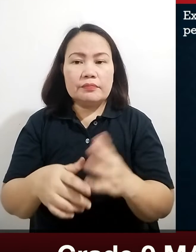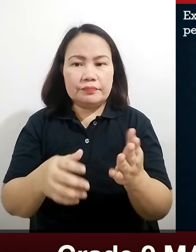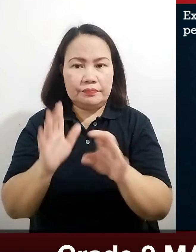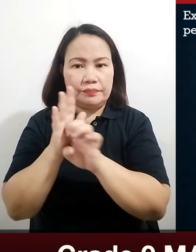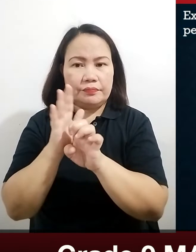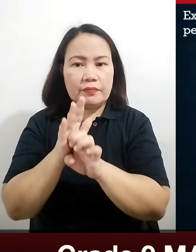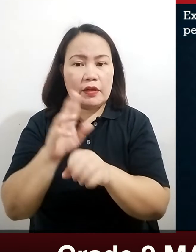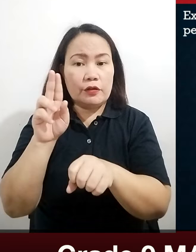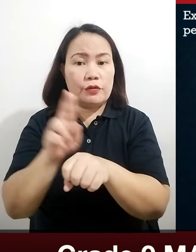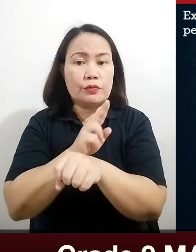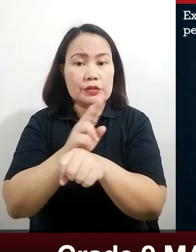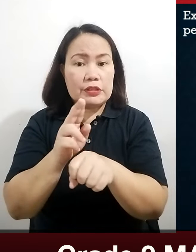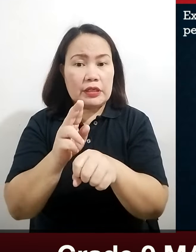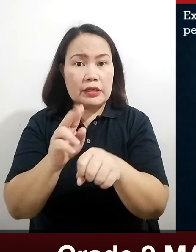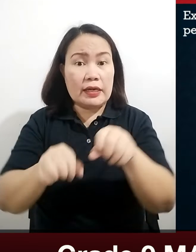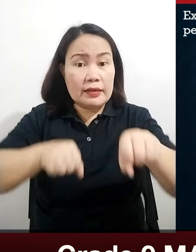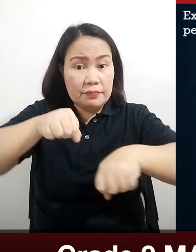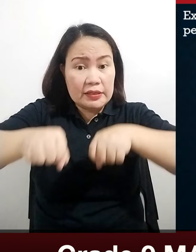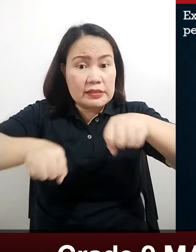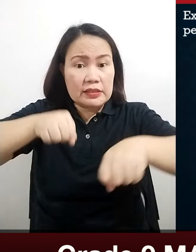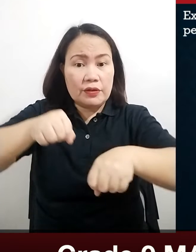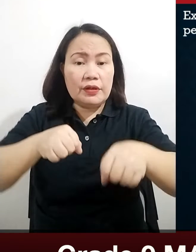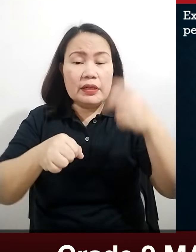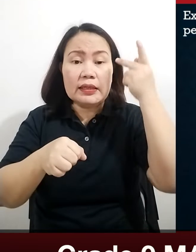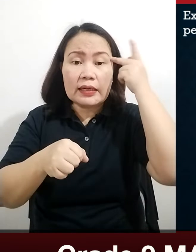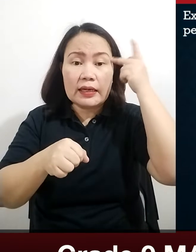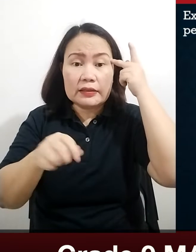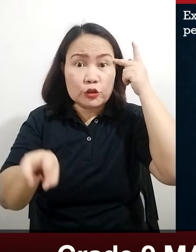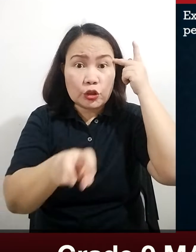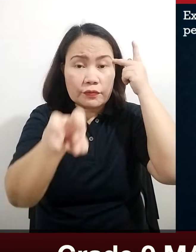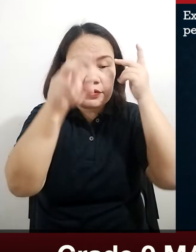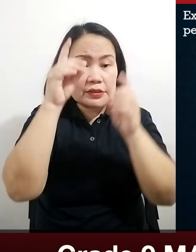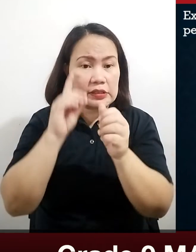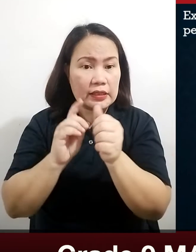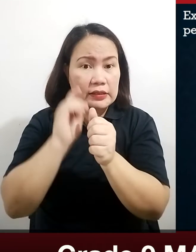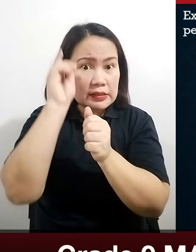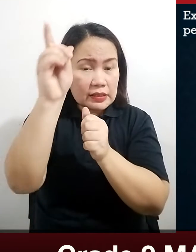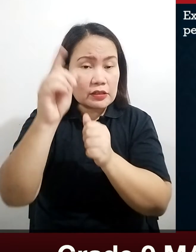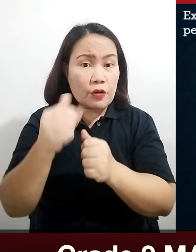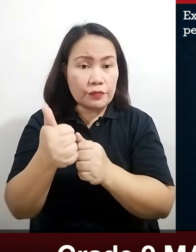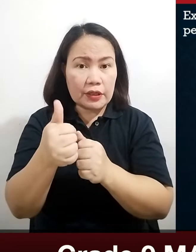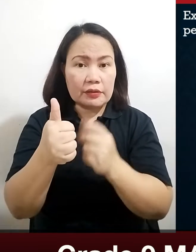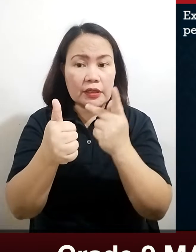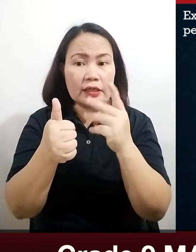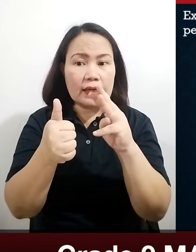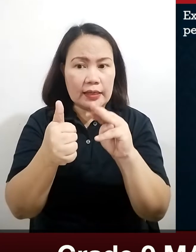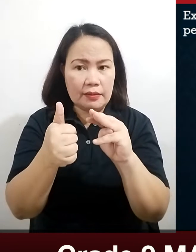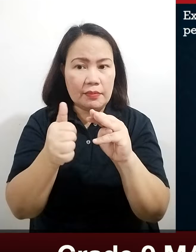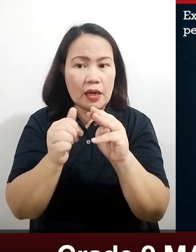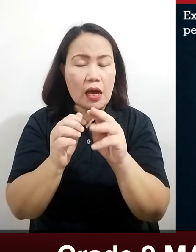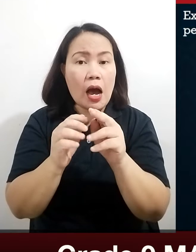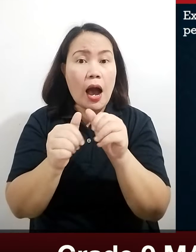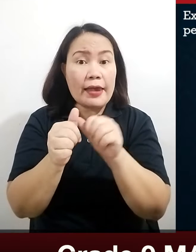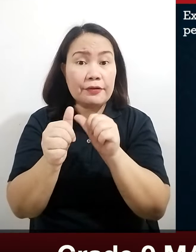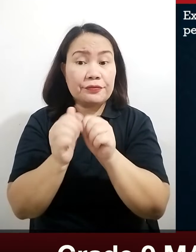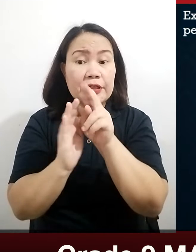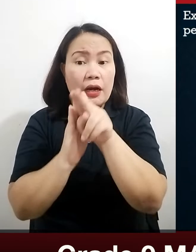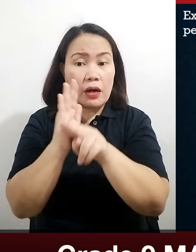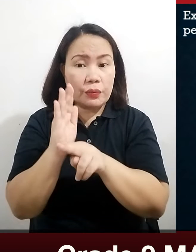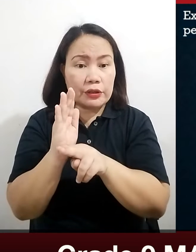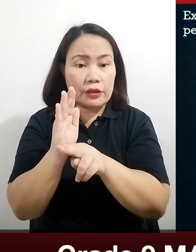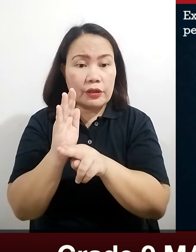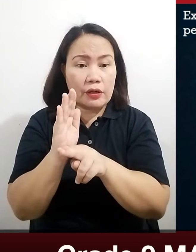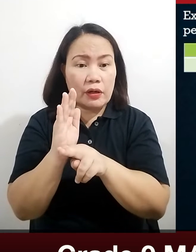Kyle travels a distance of 10 kilometers per hour on a steep road.